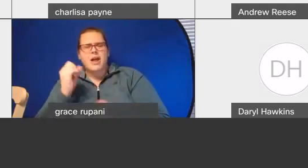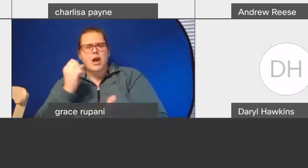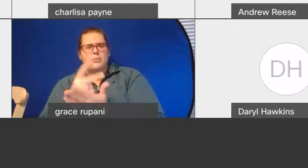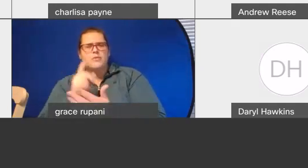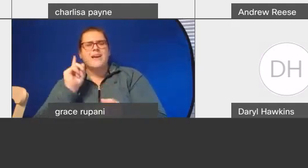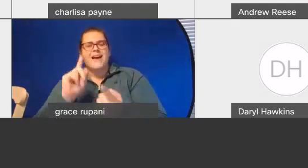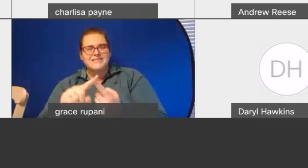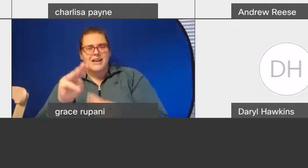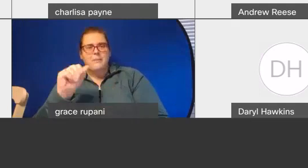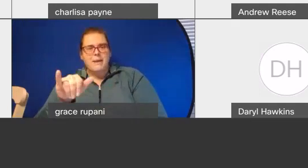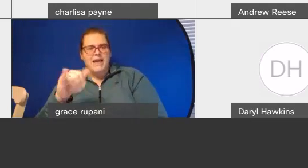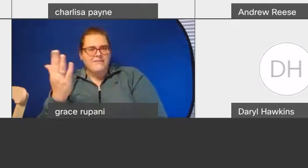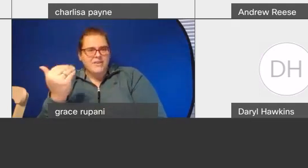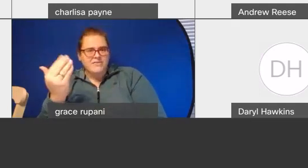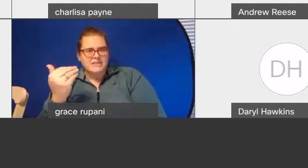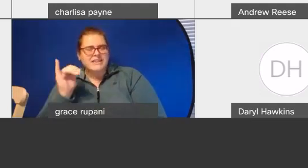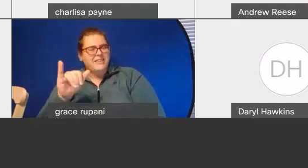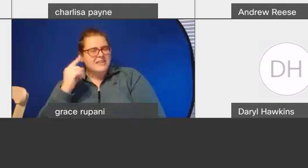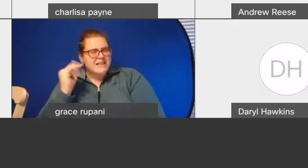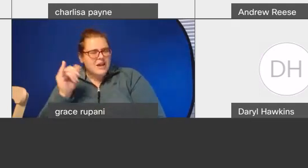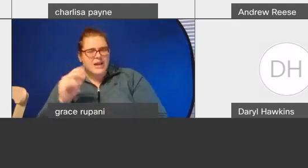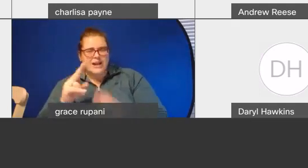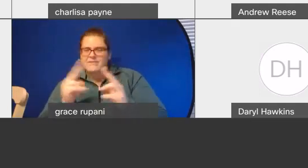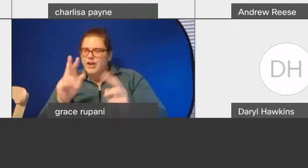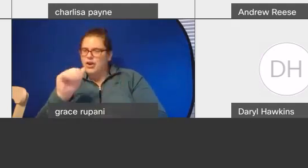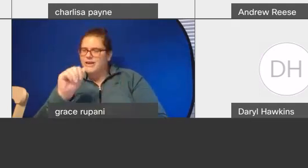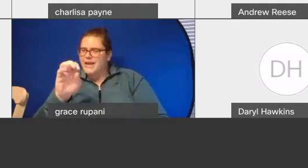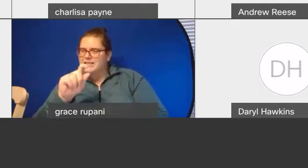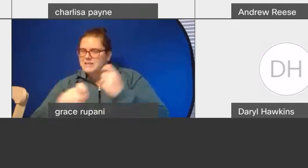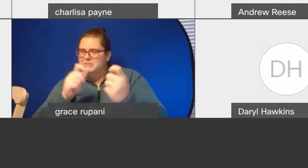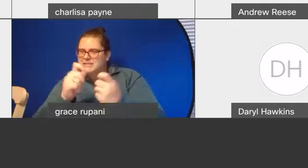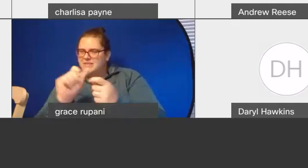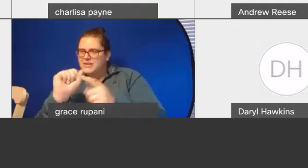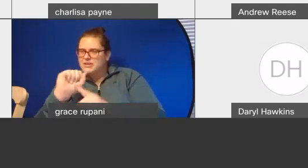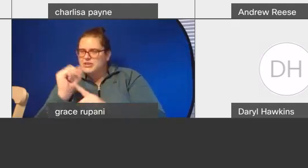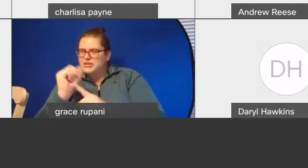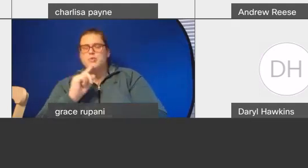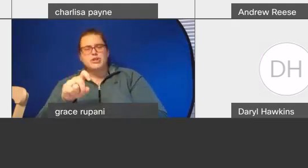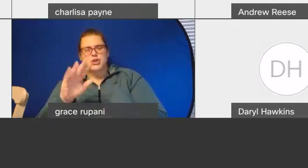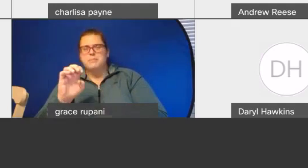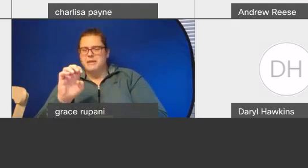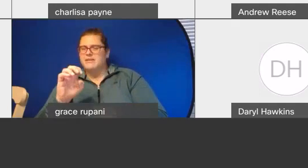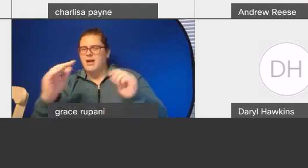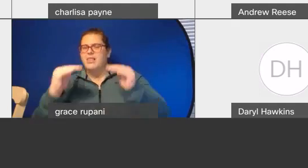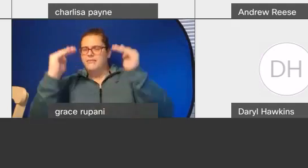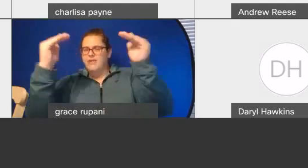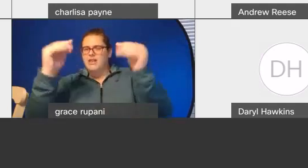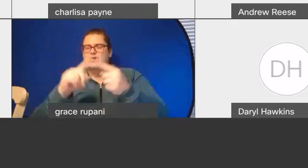a very case specific issue, which really should be elevated to that service coordinator